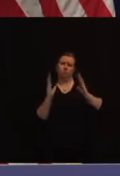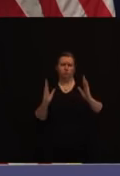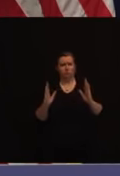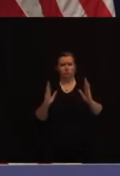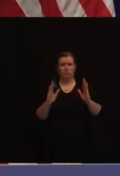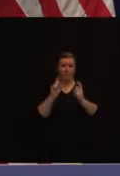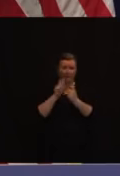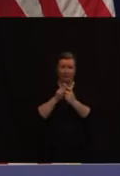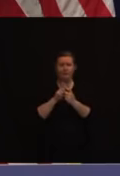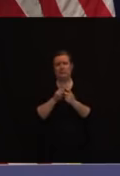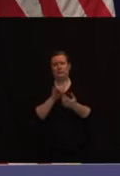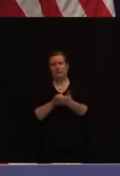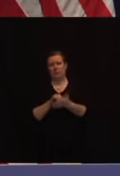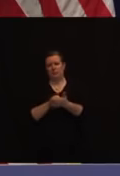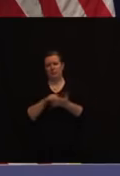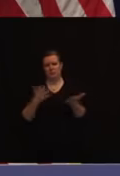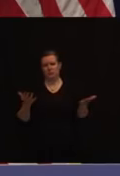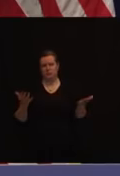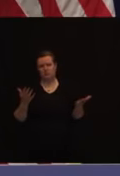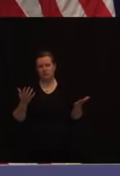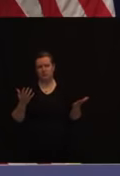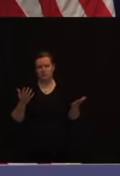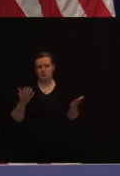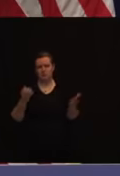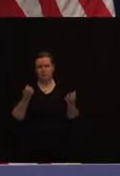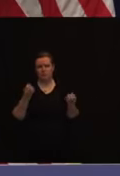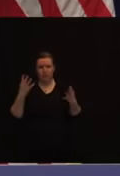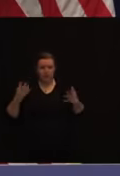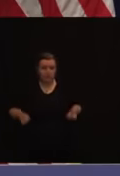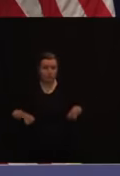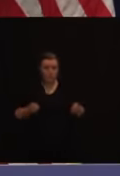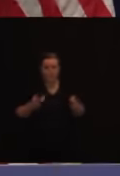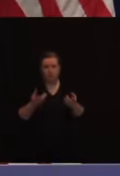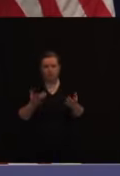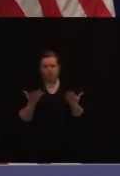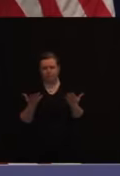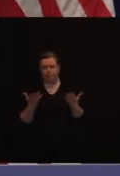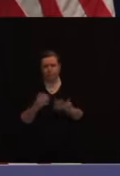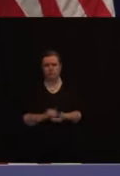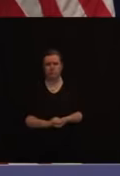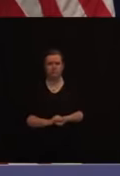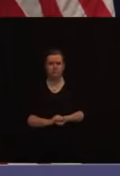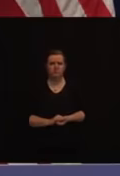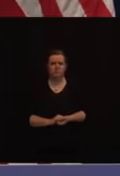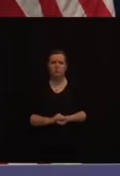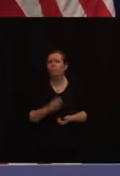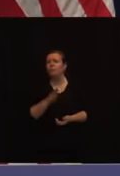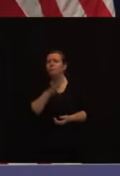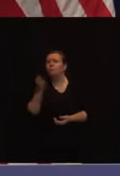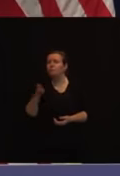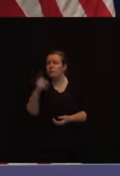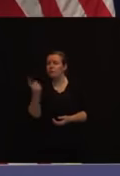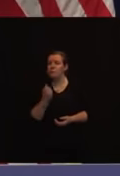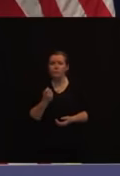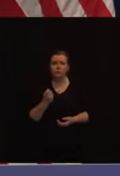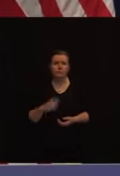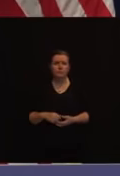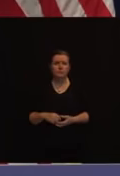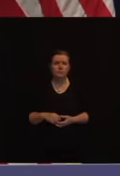just impossible to know. Matt, anything you want to add to that? Are you good? Okay, he's good. Thank you, sir. Elise, please. Good afternoon.